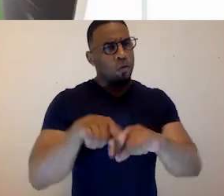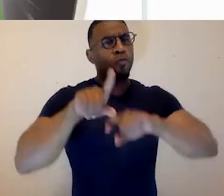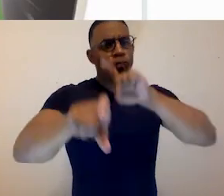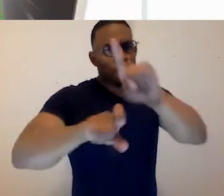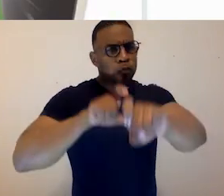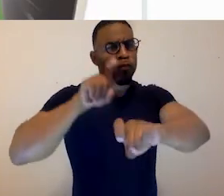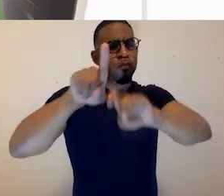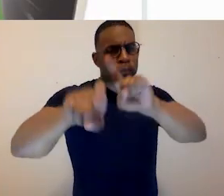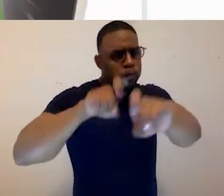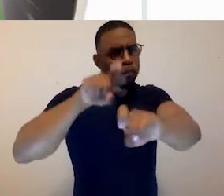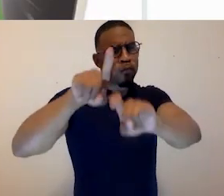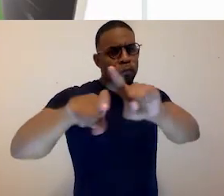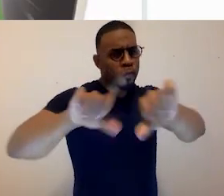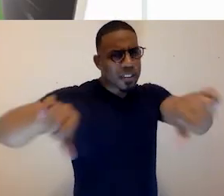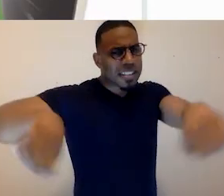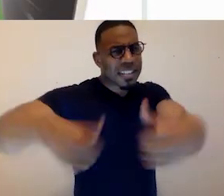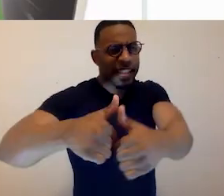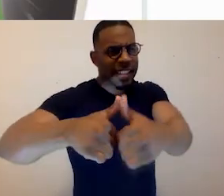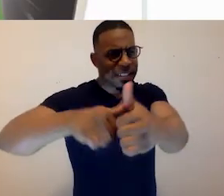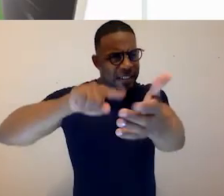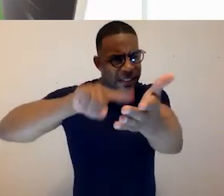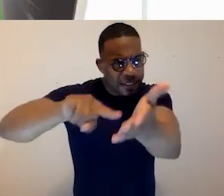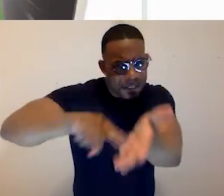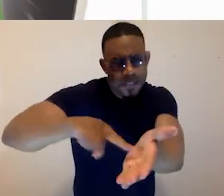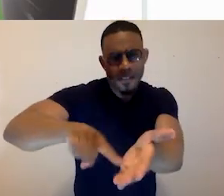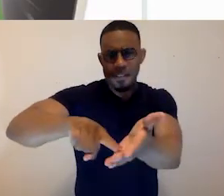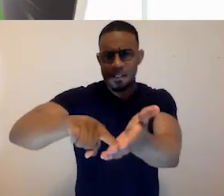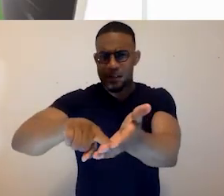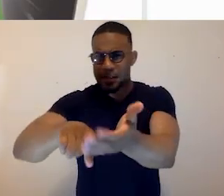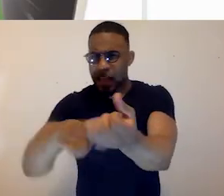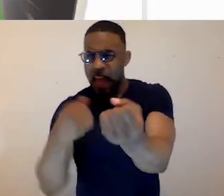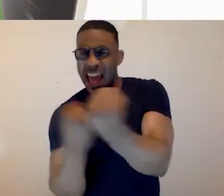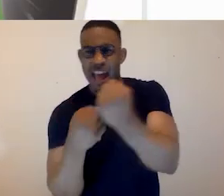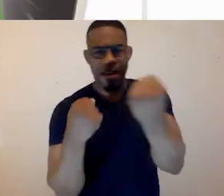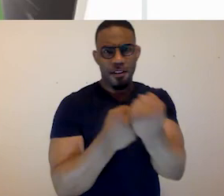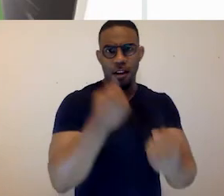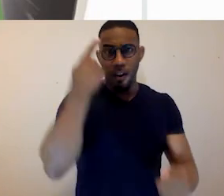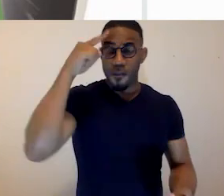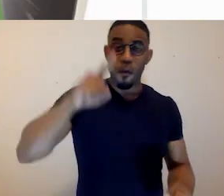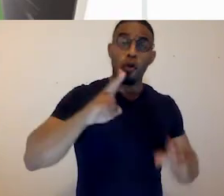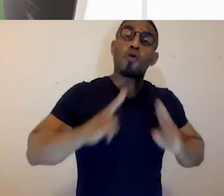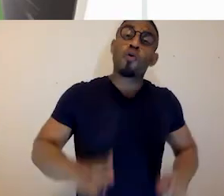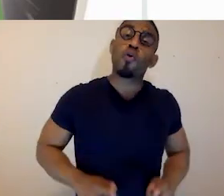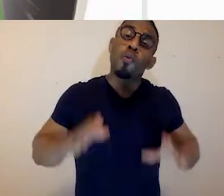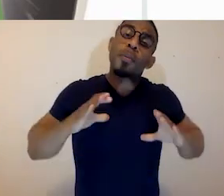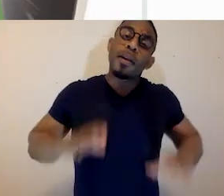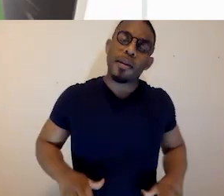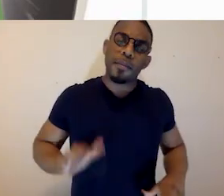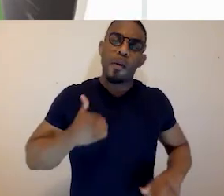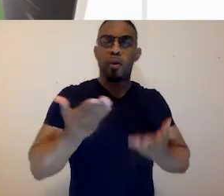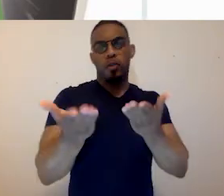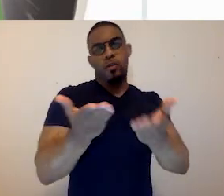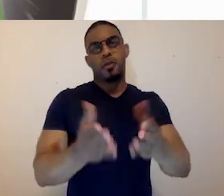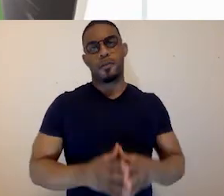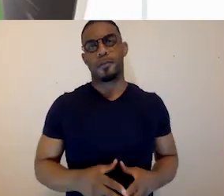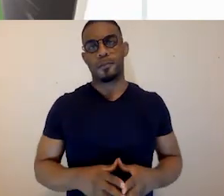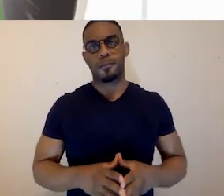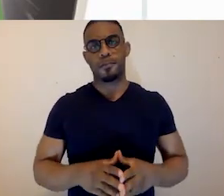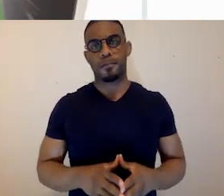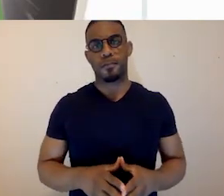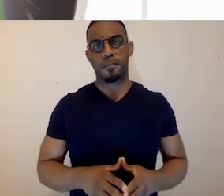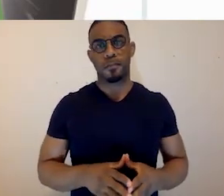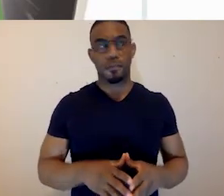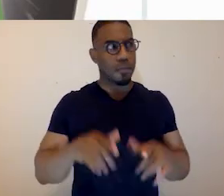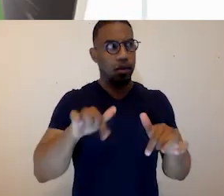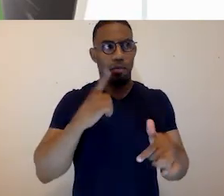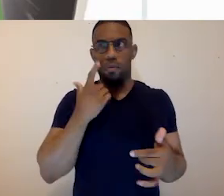question, to interrogate, to advocate for the human customers that we serve.